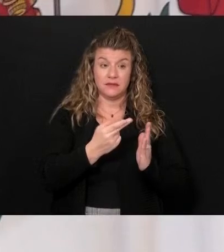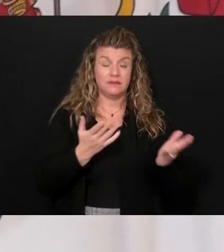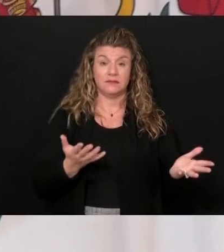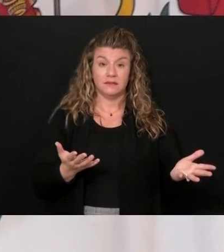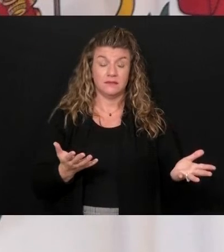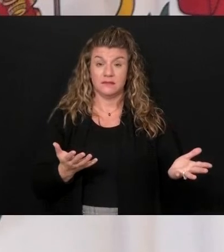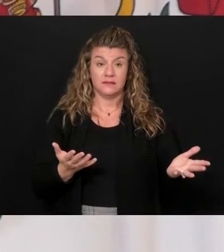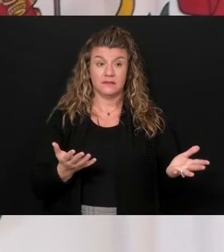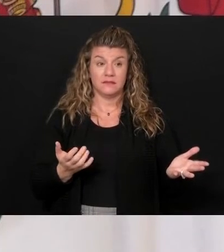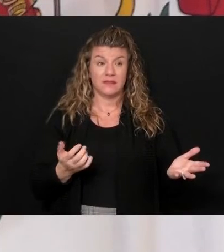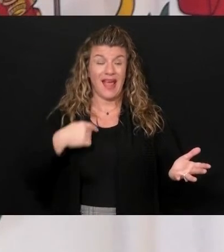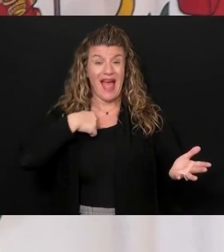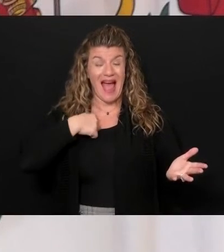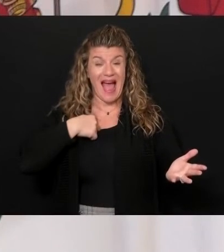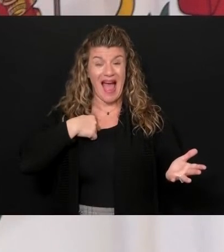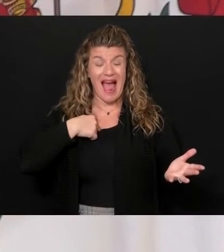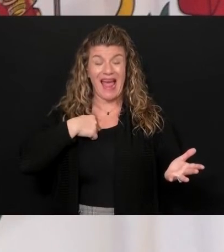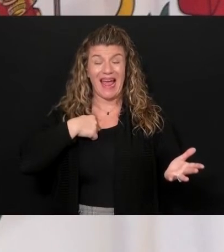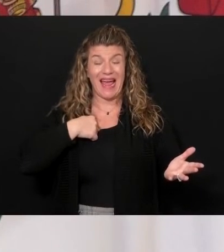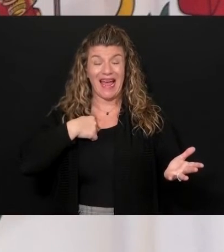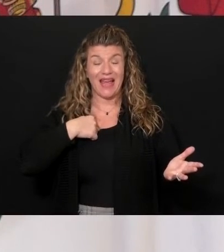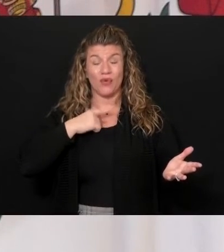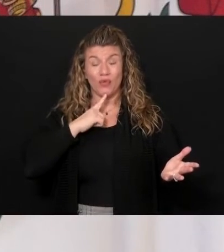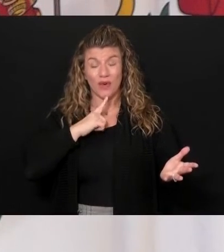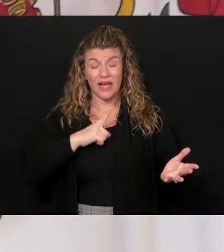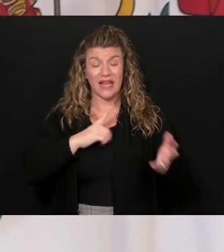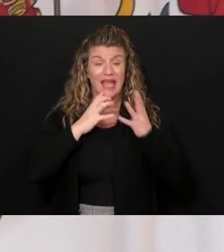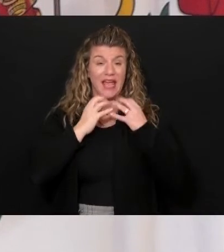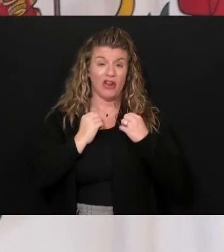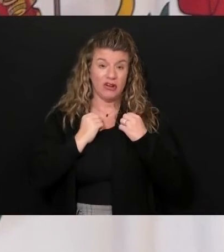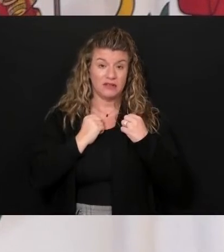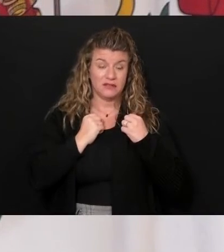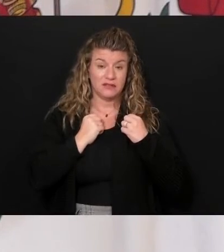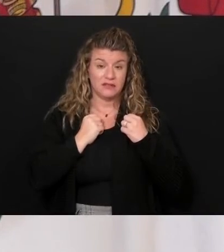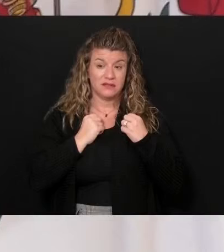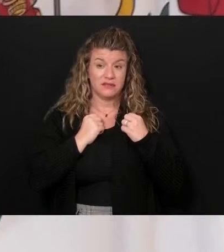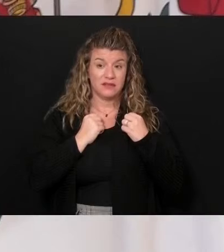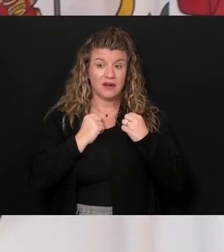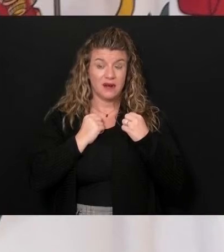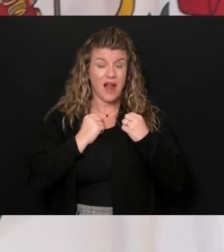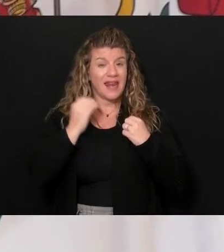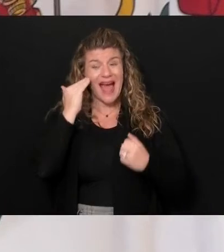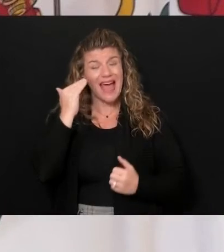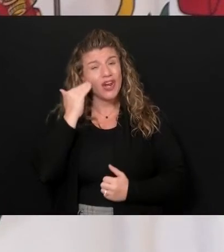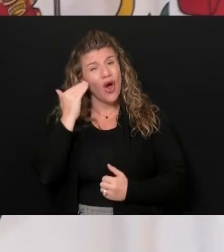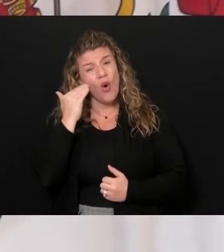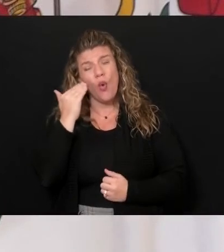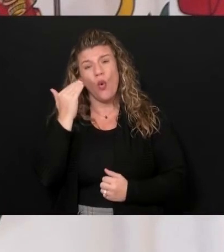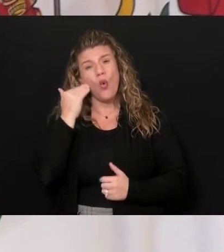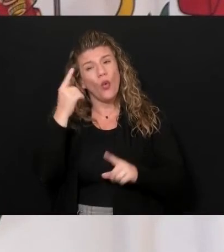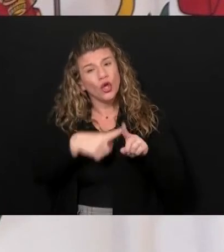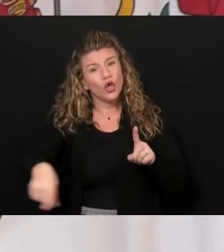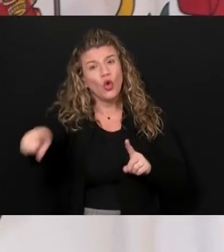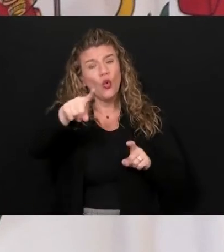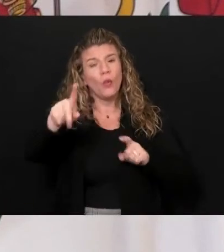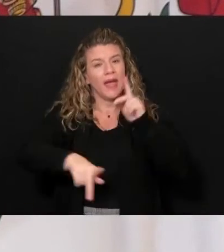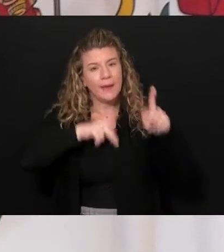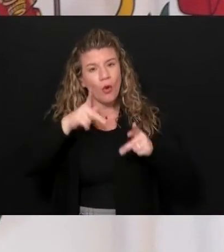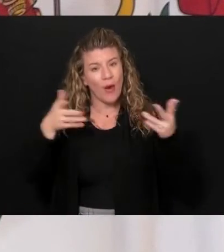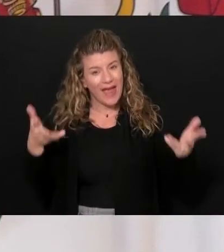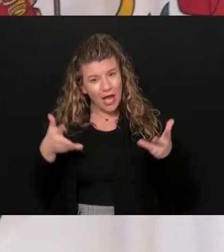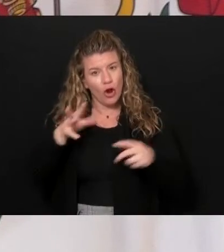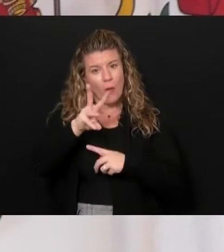but I really, really care. And I know West Virginians really, really